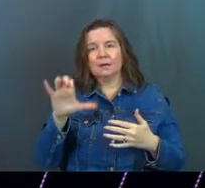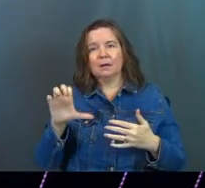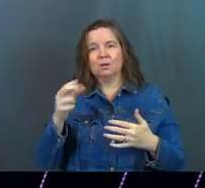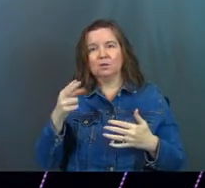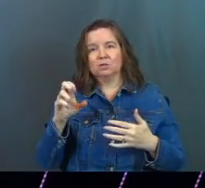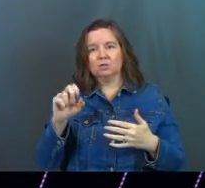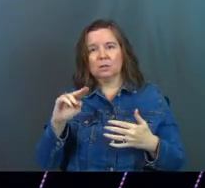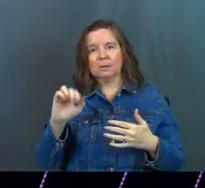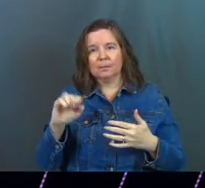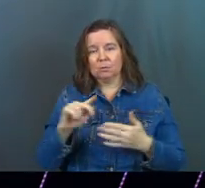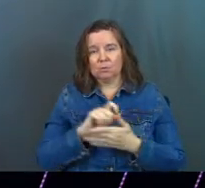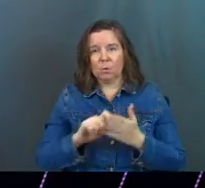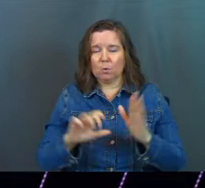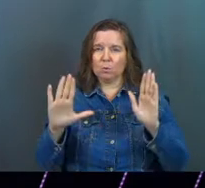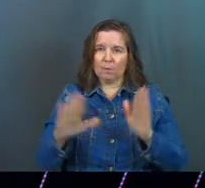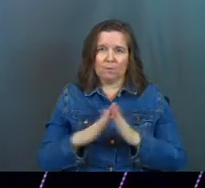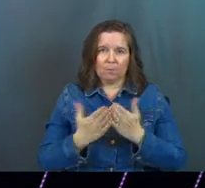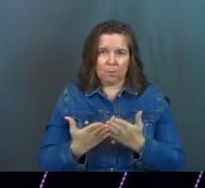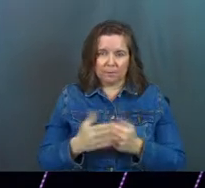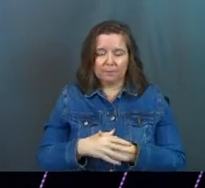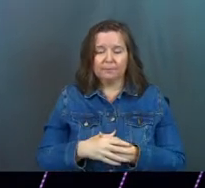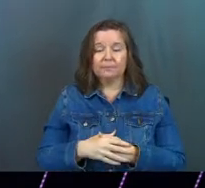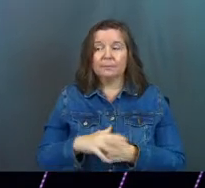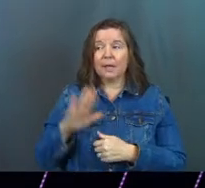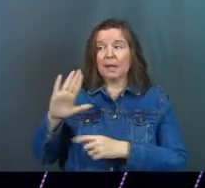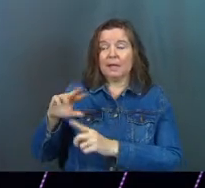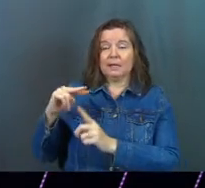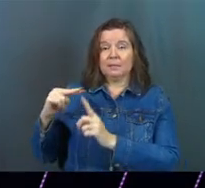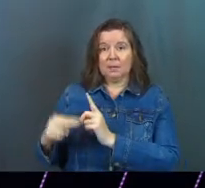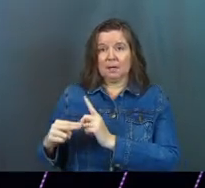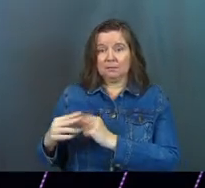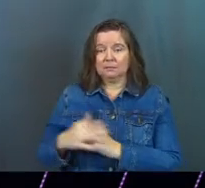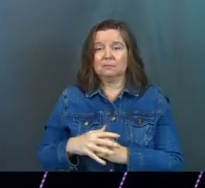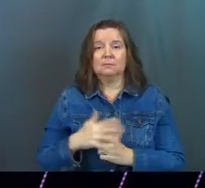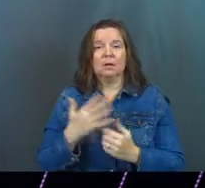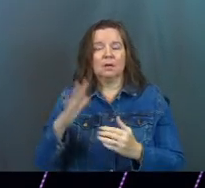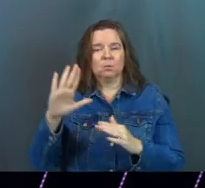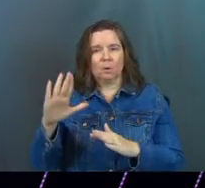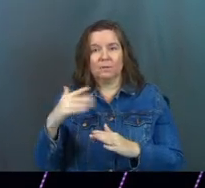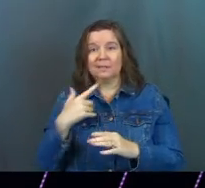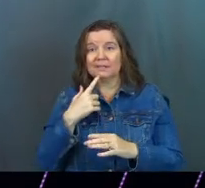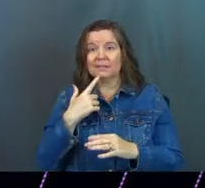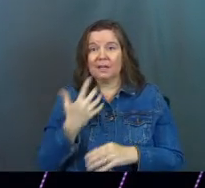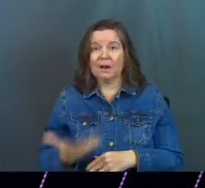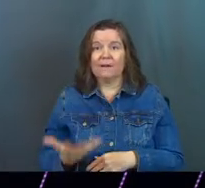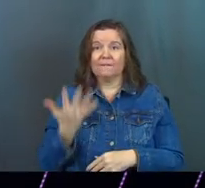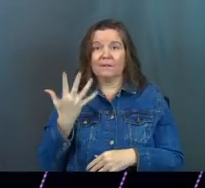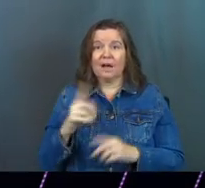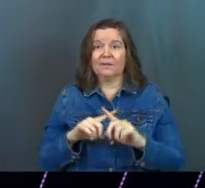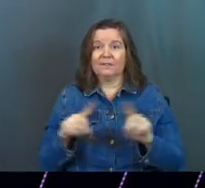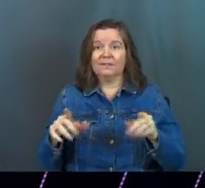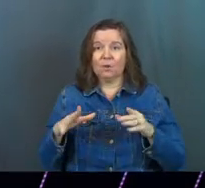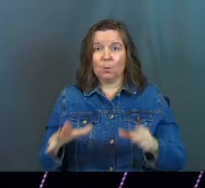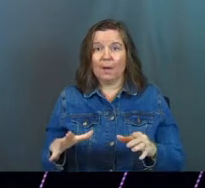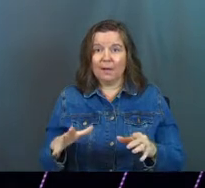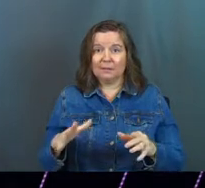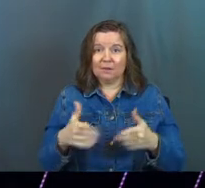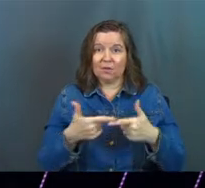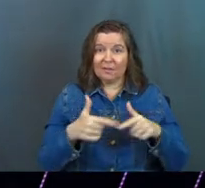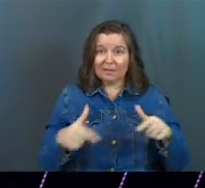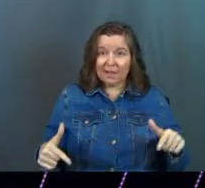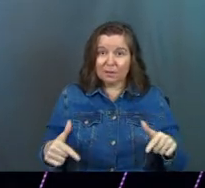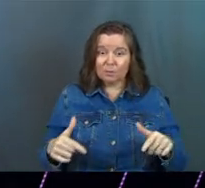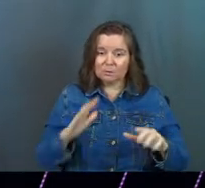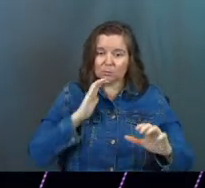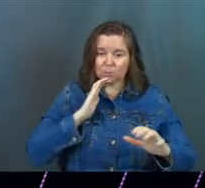His perspective, and I think it's really helpful for us, is that there are five different ways we spin that wheel. Five different languages of